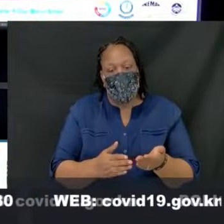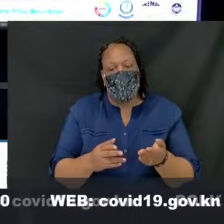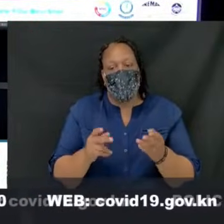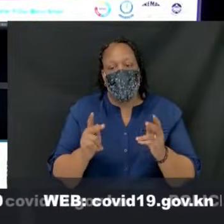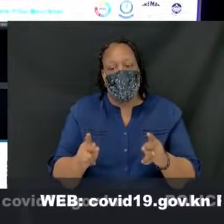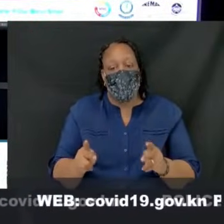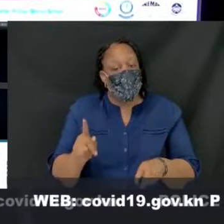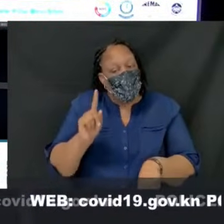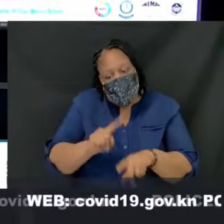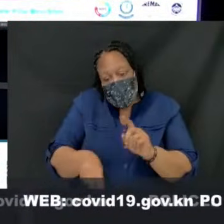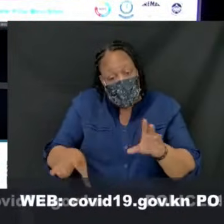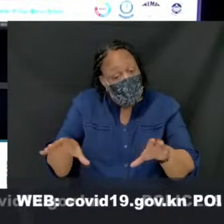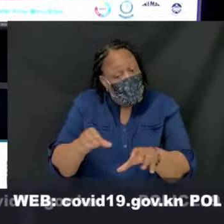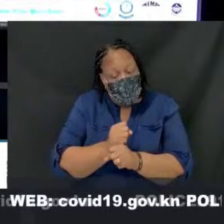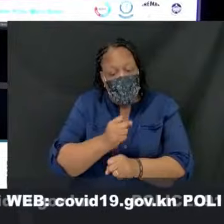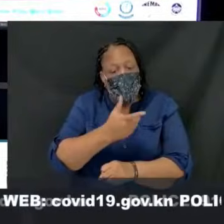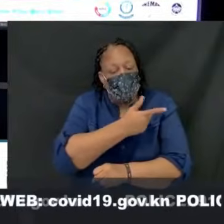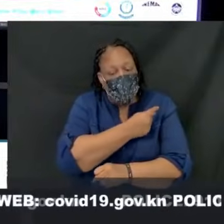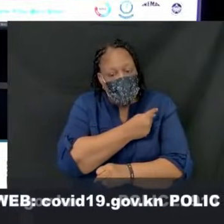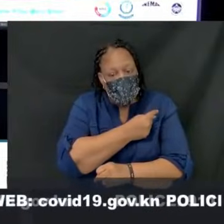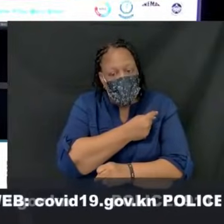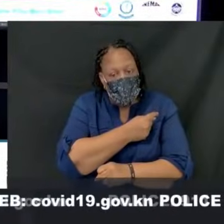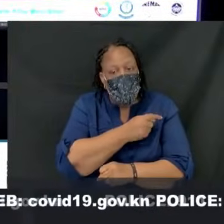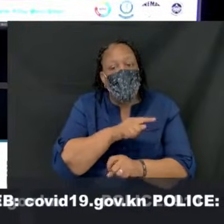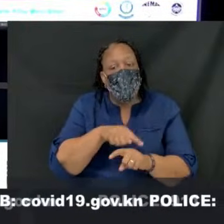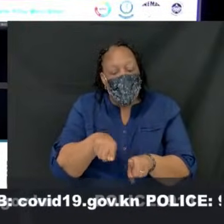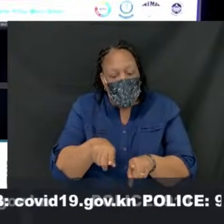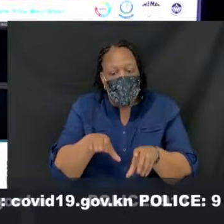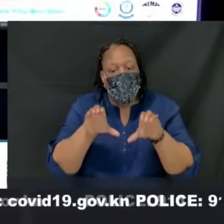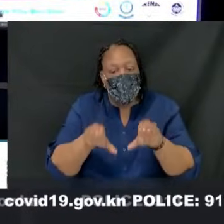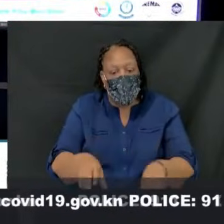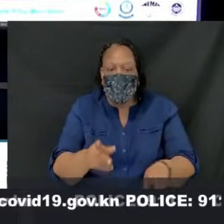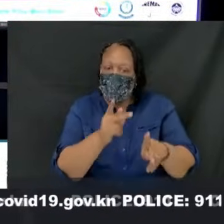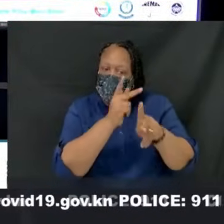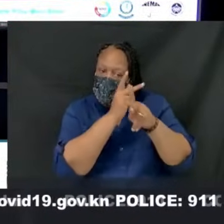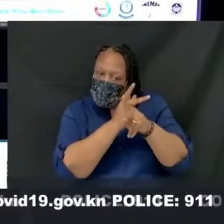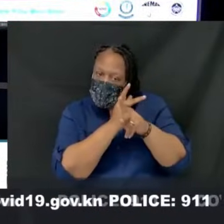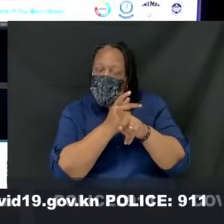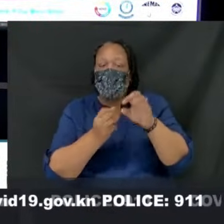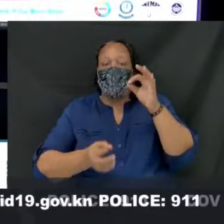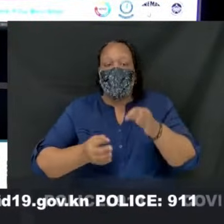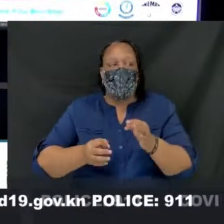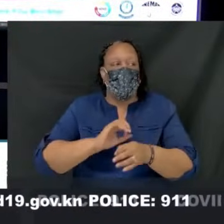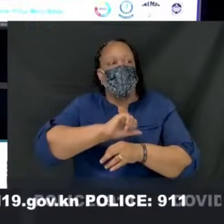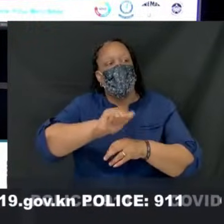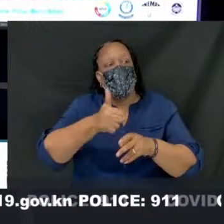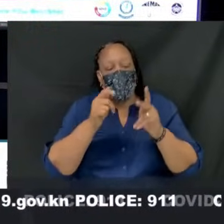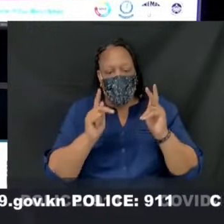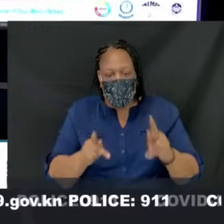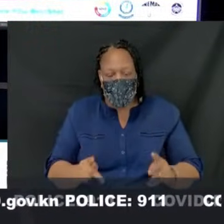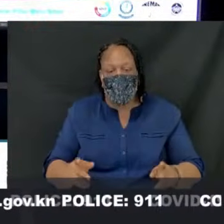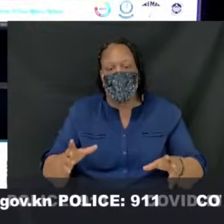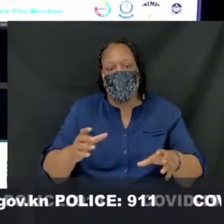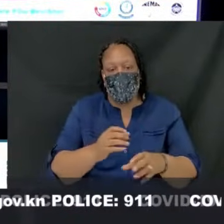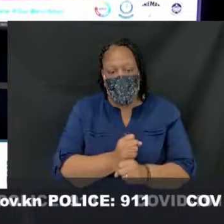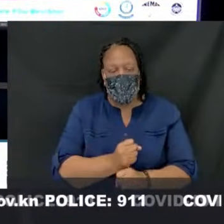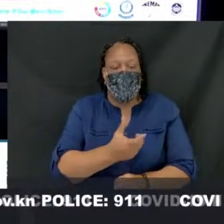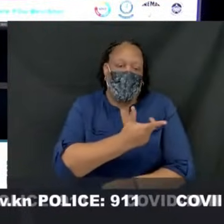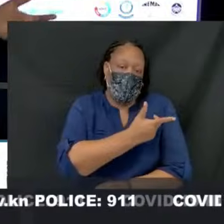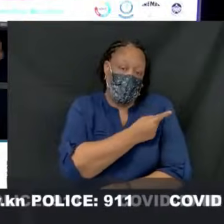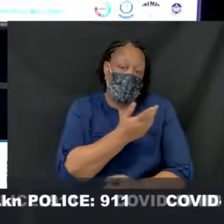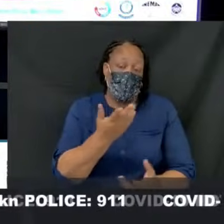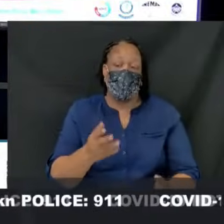protected by the majority of persons who are vaccinated. And so if we are looking to live with COVID and